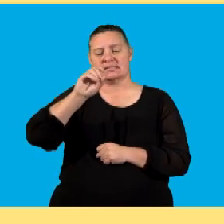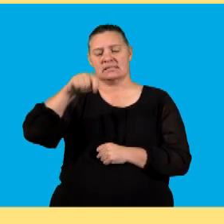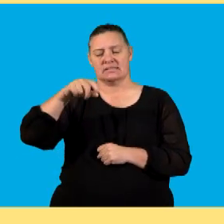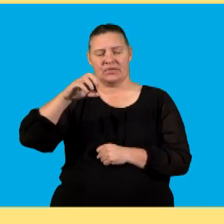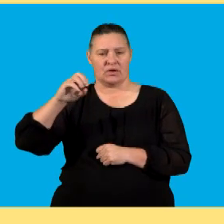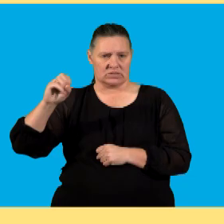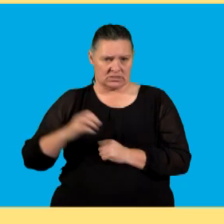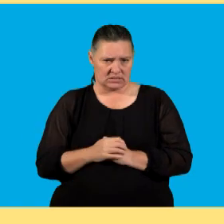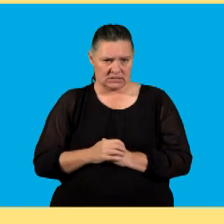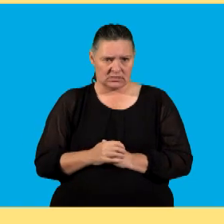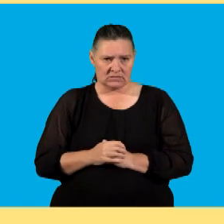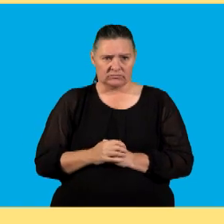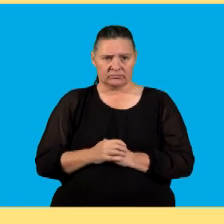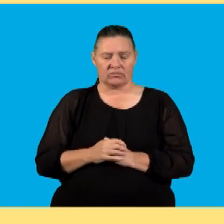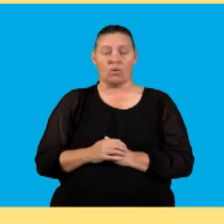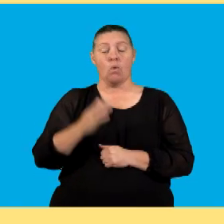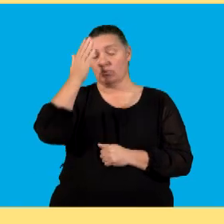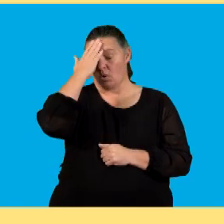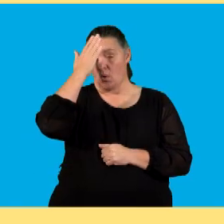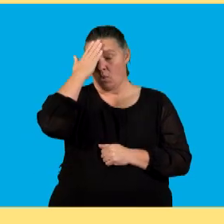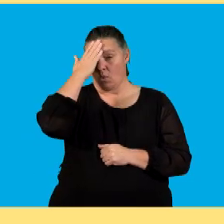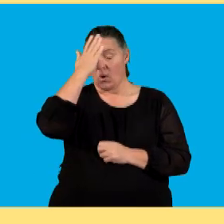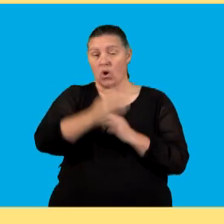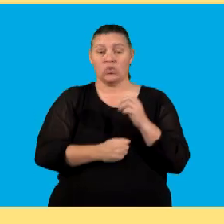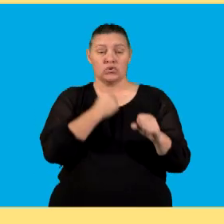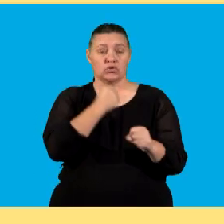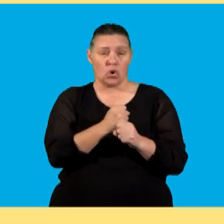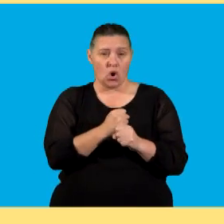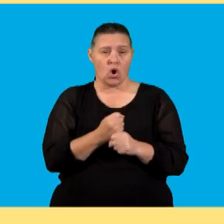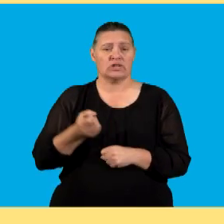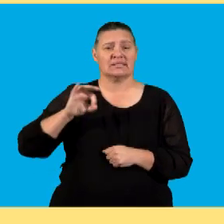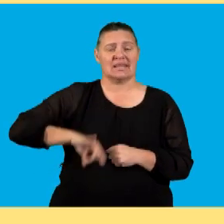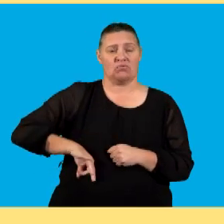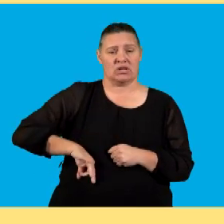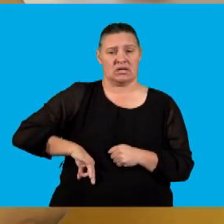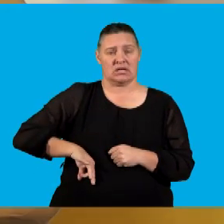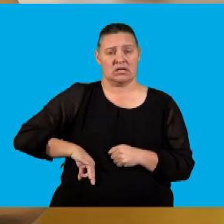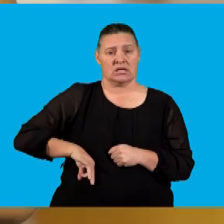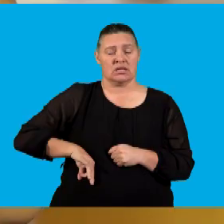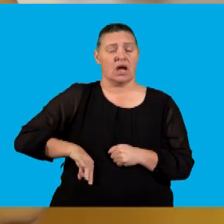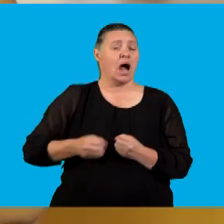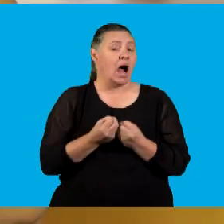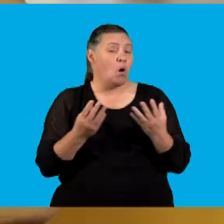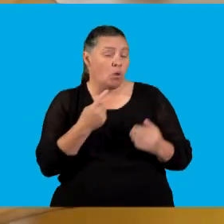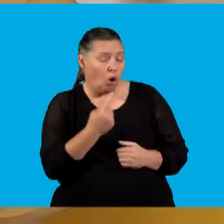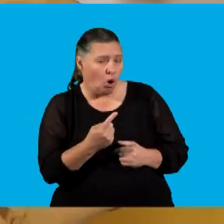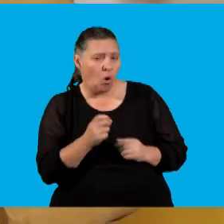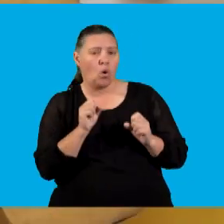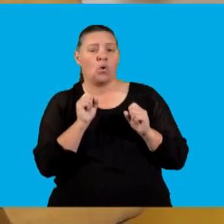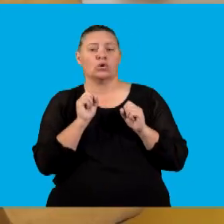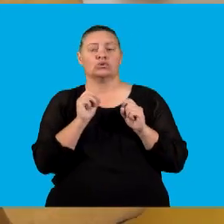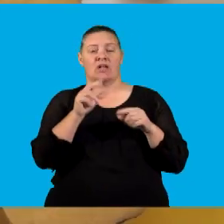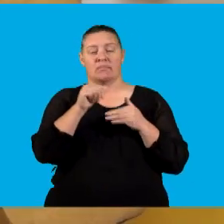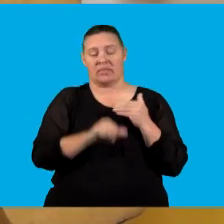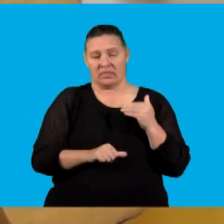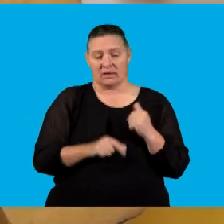180,000. We now know that an annual gross salary is for 12 months, but our